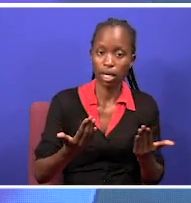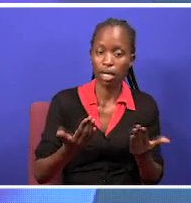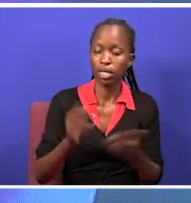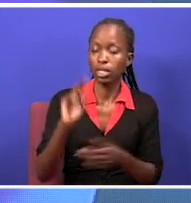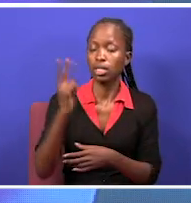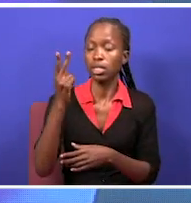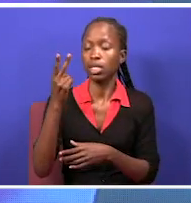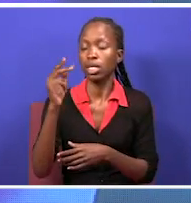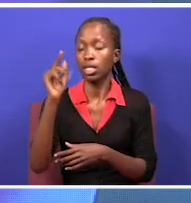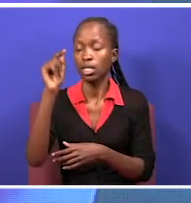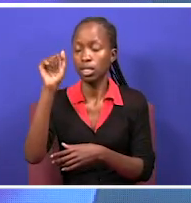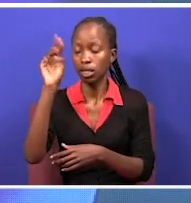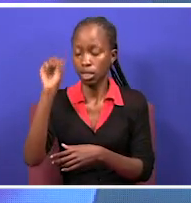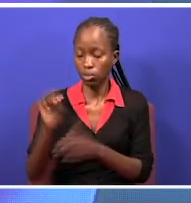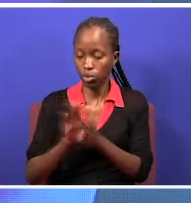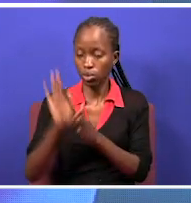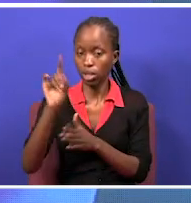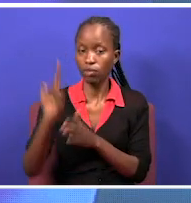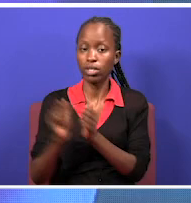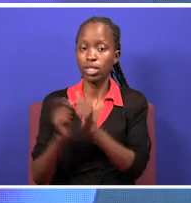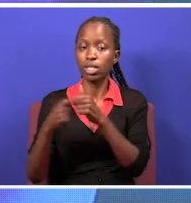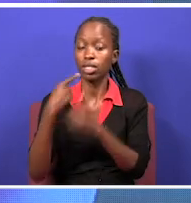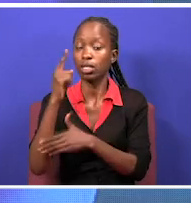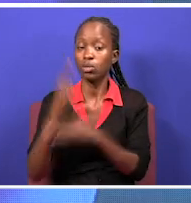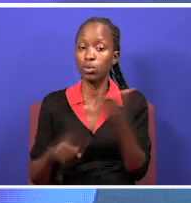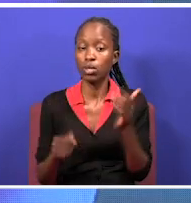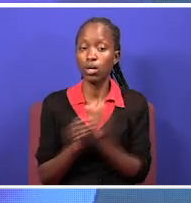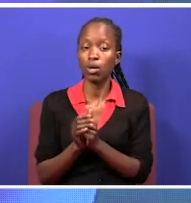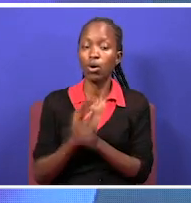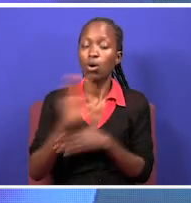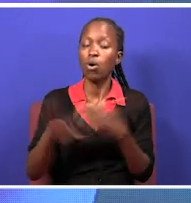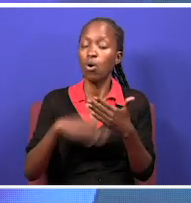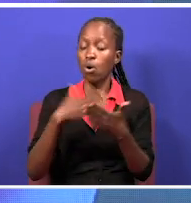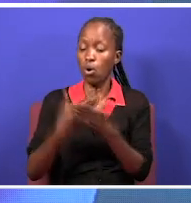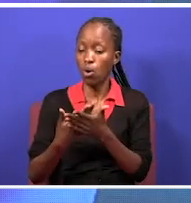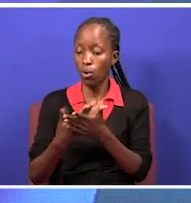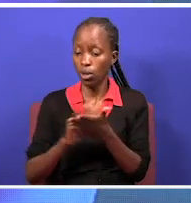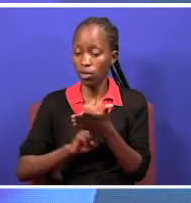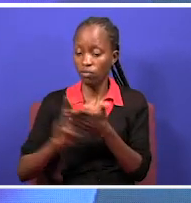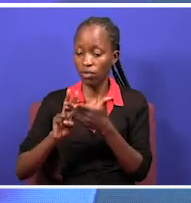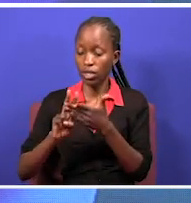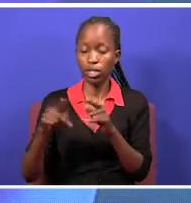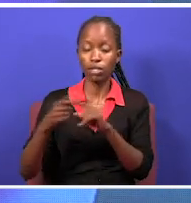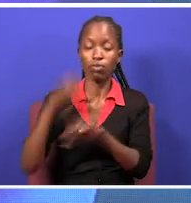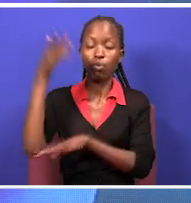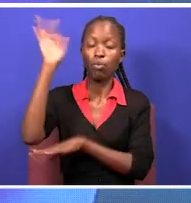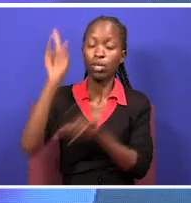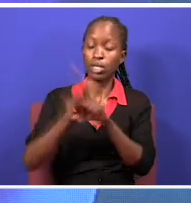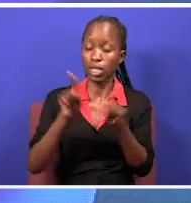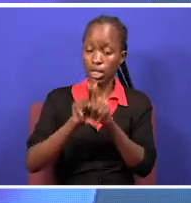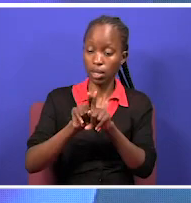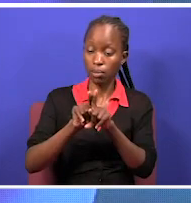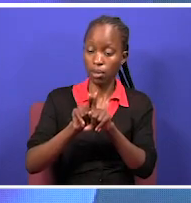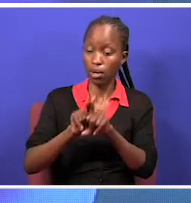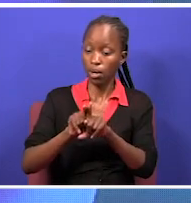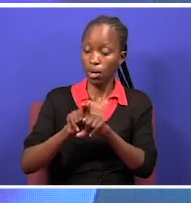Timothy chapter 3, verse 16 tells us, all scripture is God-breathed and is useful for